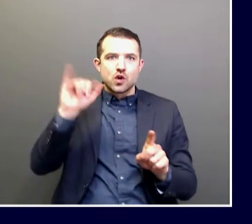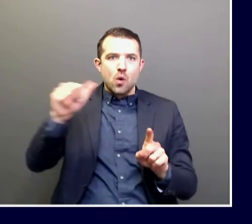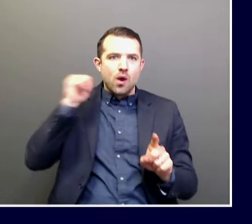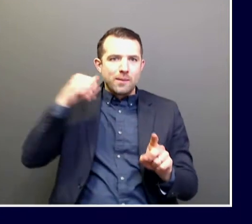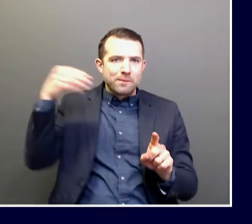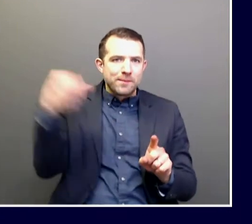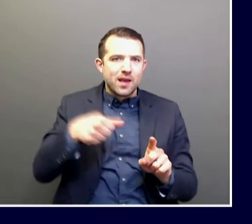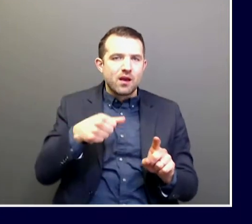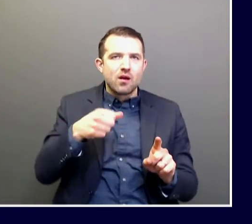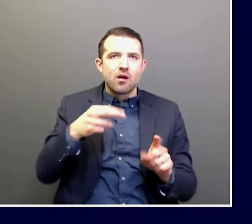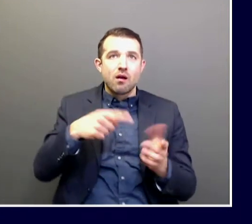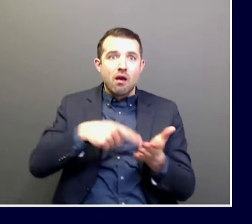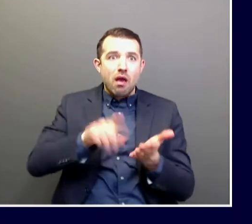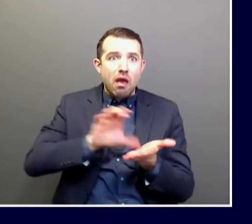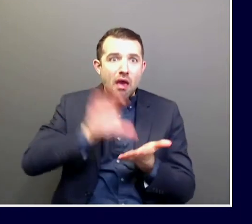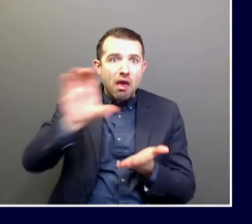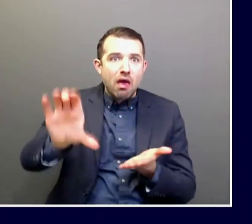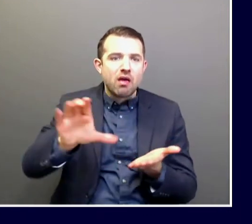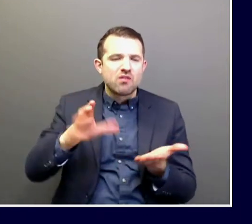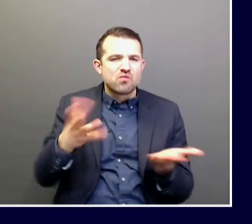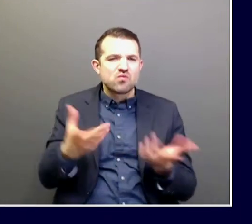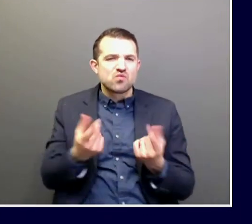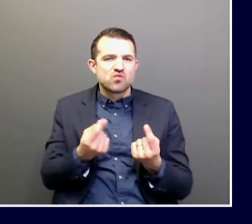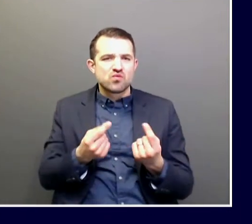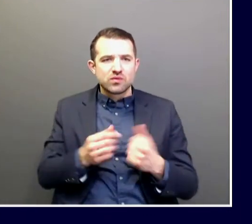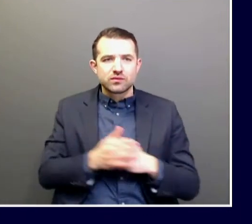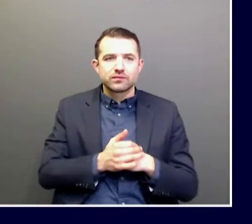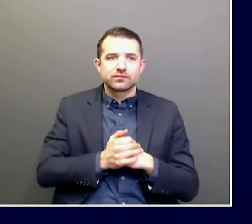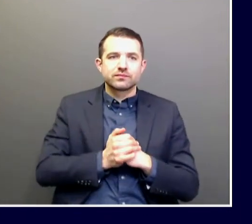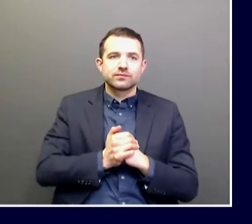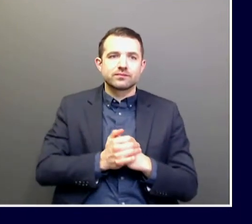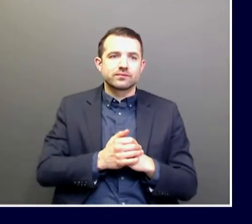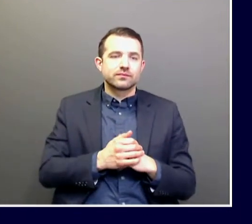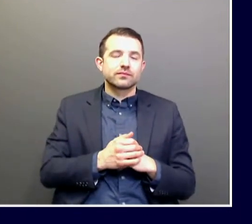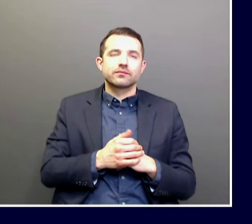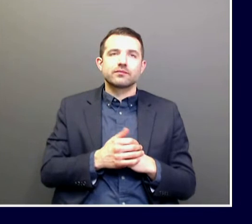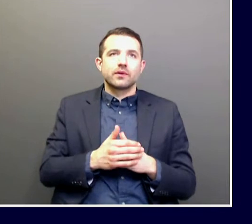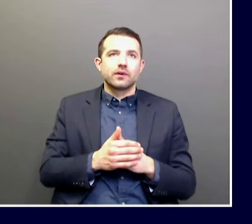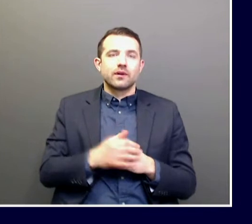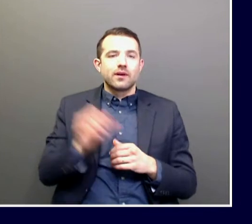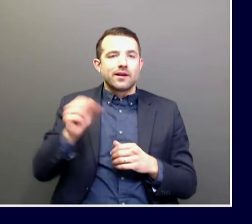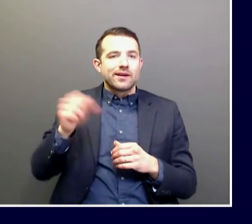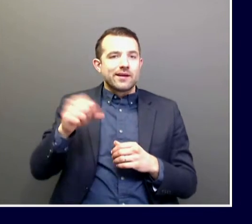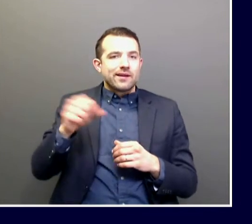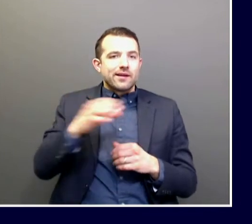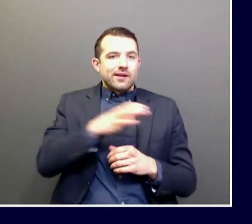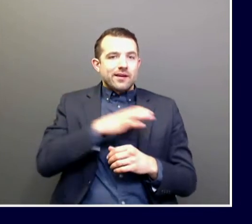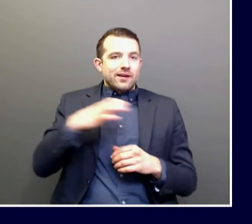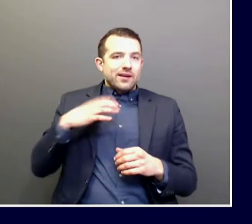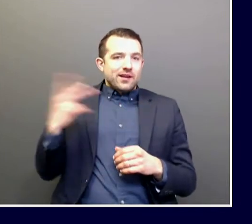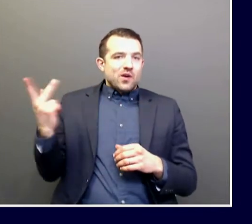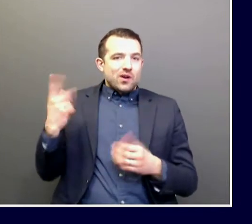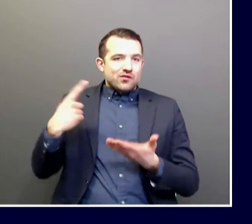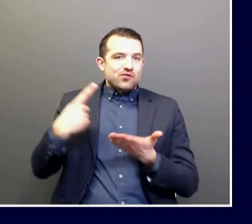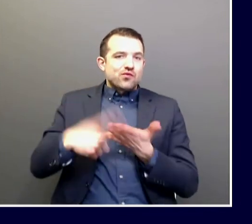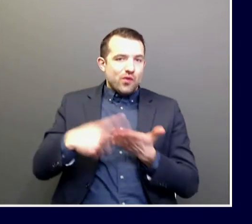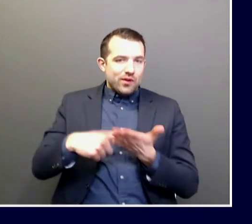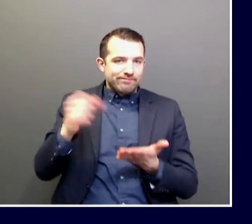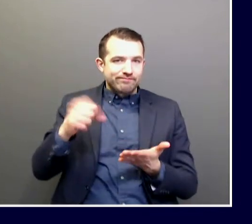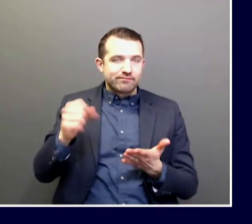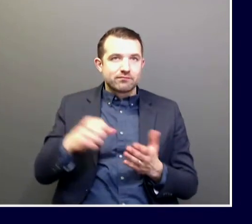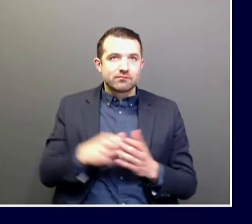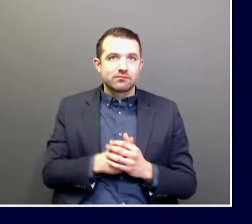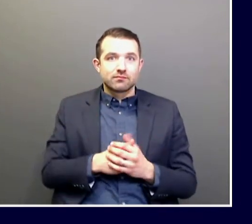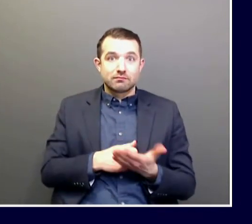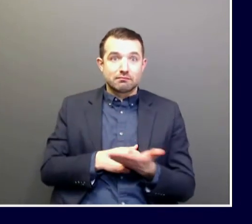whether, regardless of insurance status? I know it's something that Commissioner Lambrou and I have discussed. Commissioner, I'll turn that over to you.